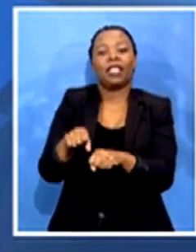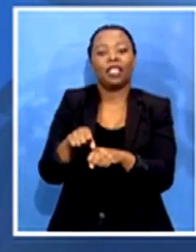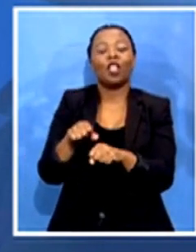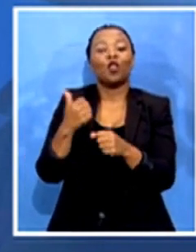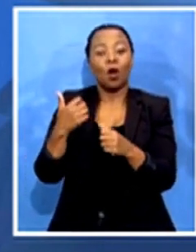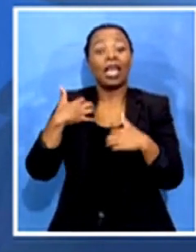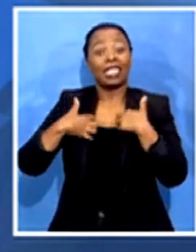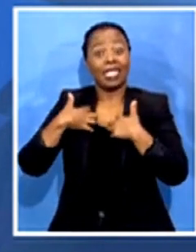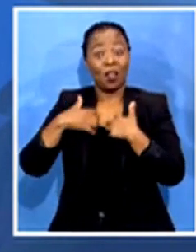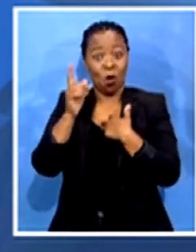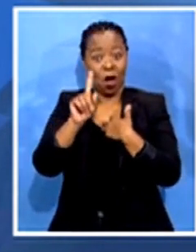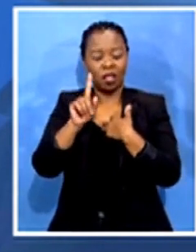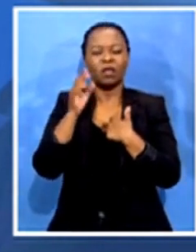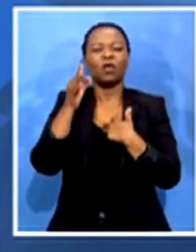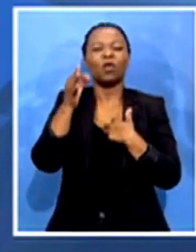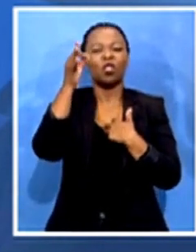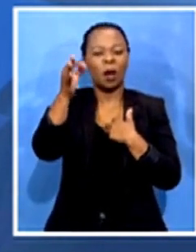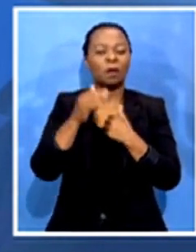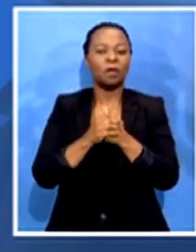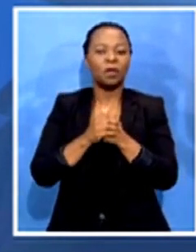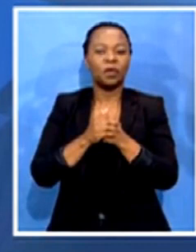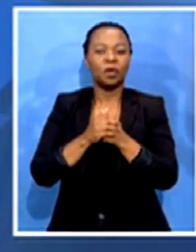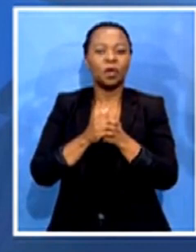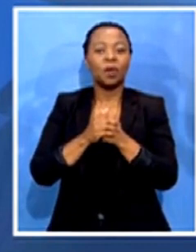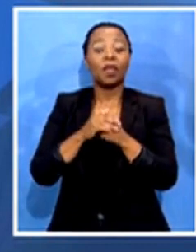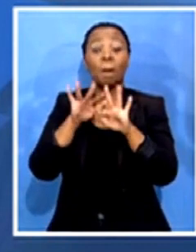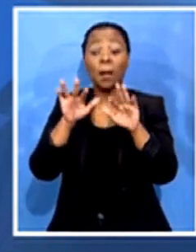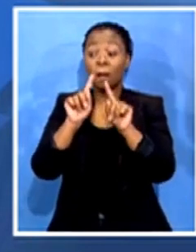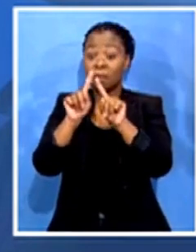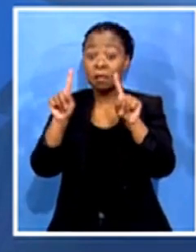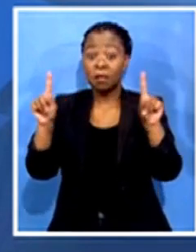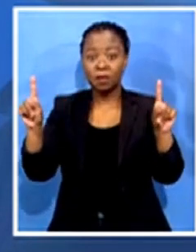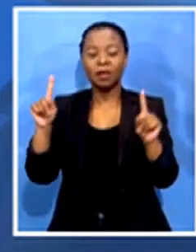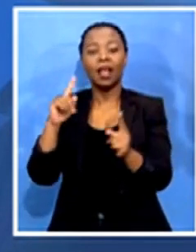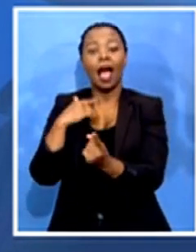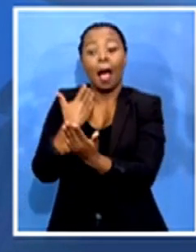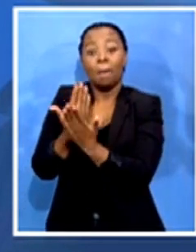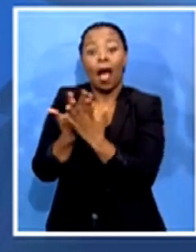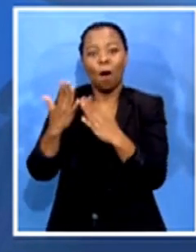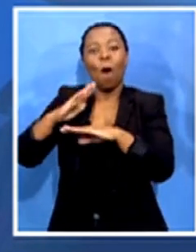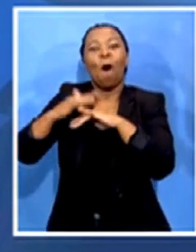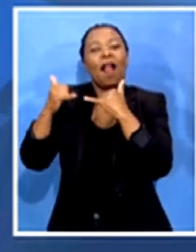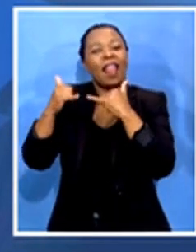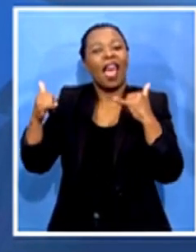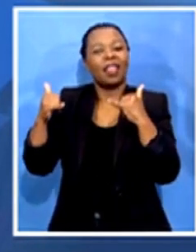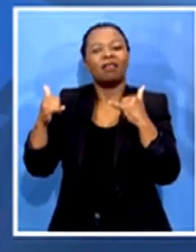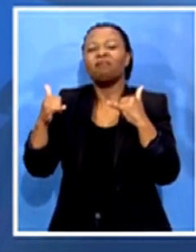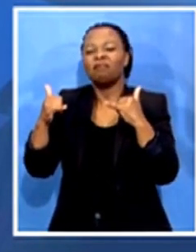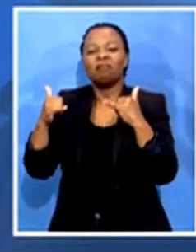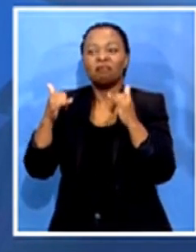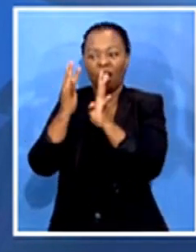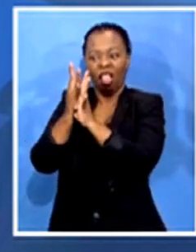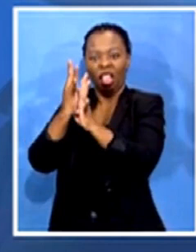have all our clients being able to apply digitally without having to come and queue in our offices. Unfortunately, with